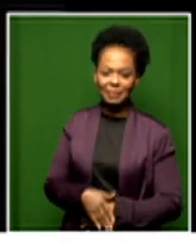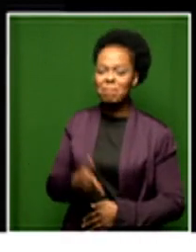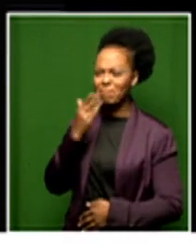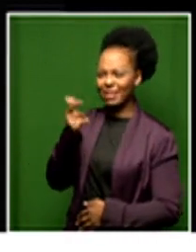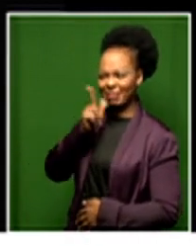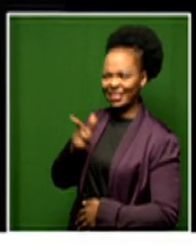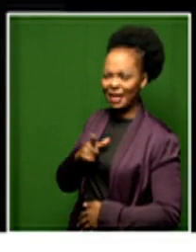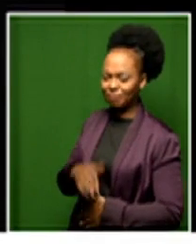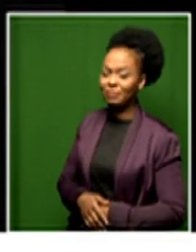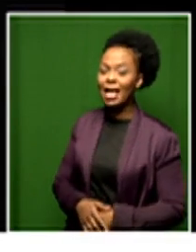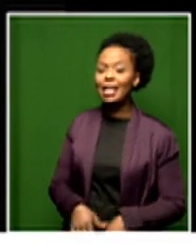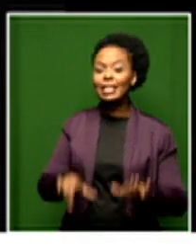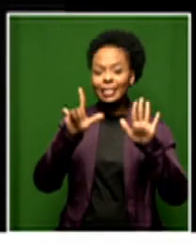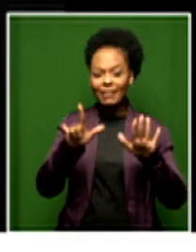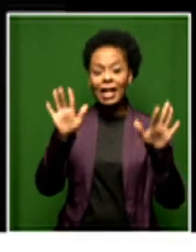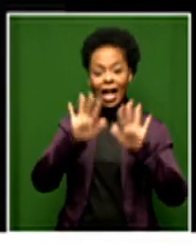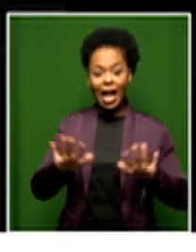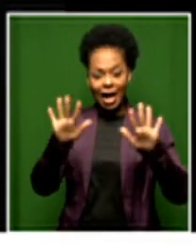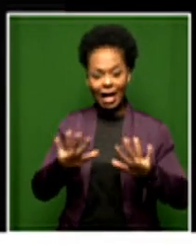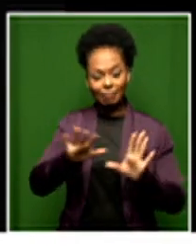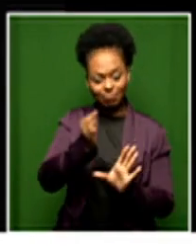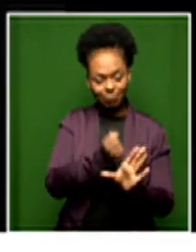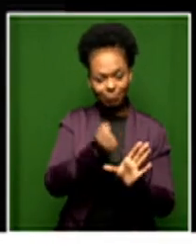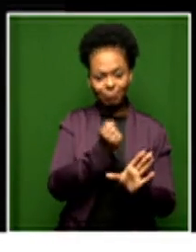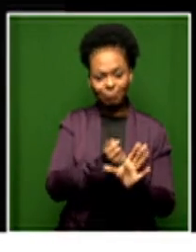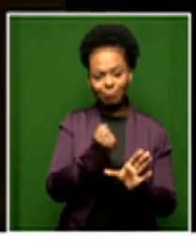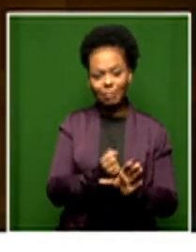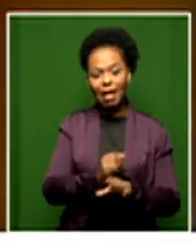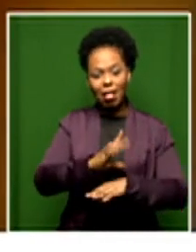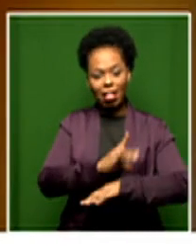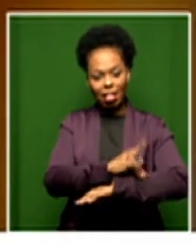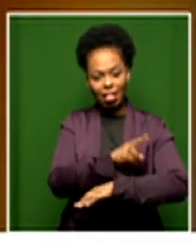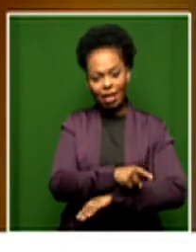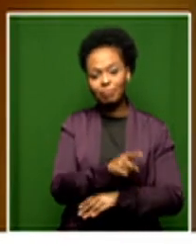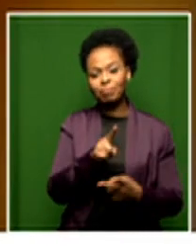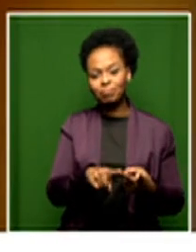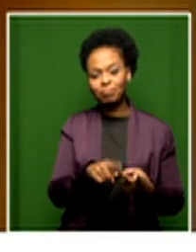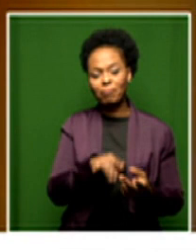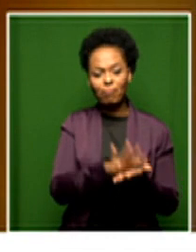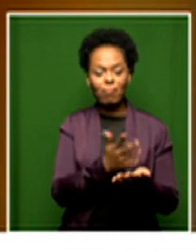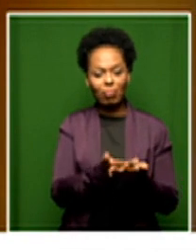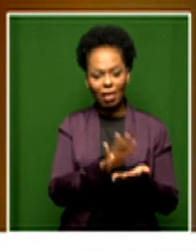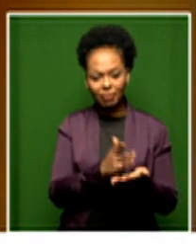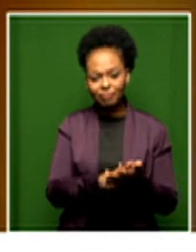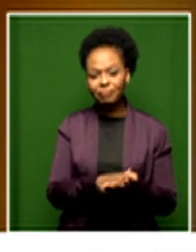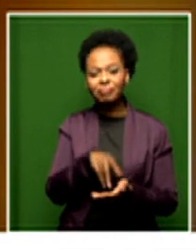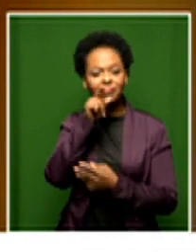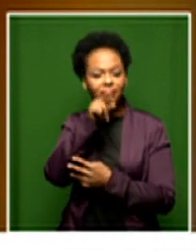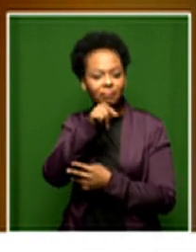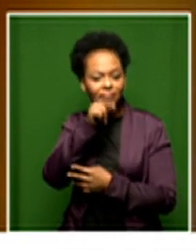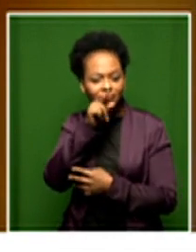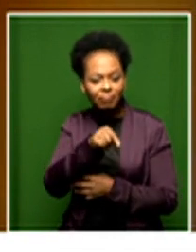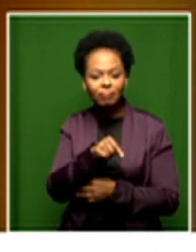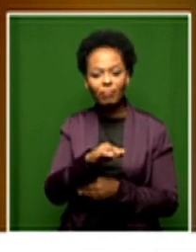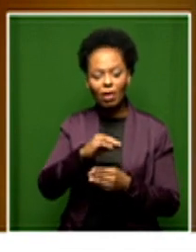Yes. I'm cooking seven colors. I'm cooking lamb curry. I'm cooking roast chicken with lemon and herb sauce. I'm cooking savory rice.